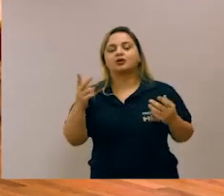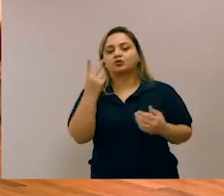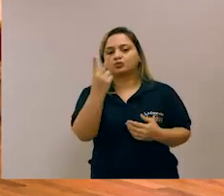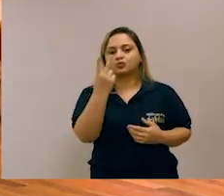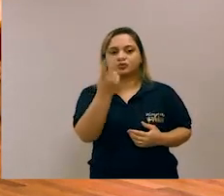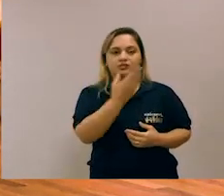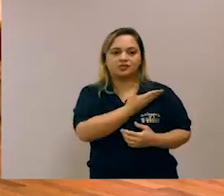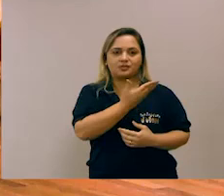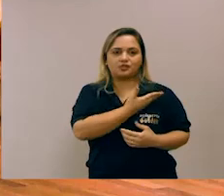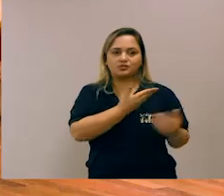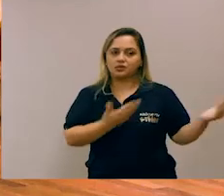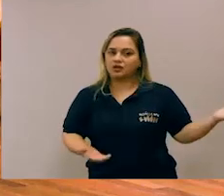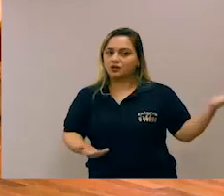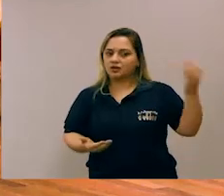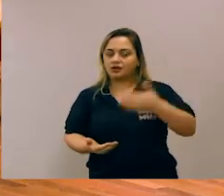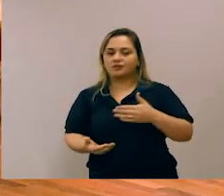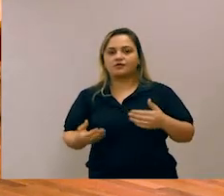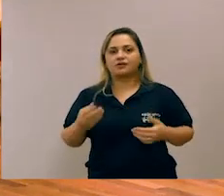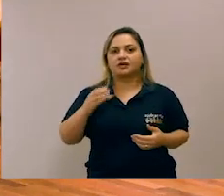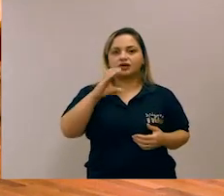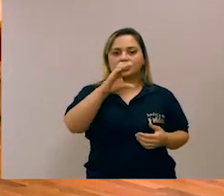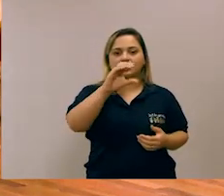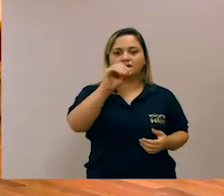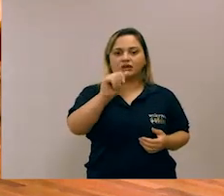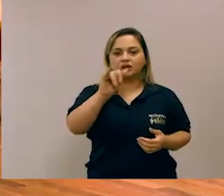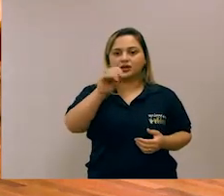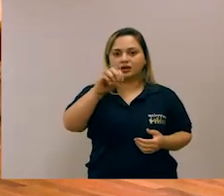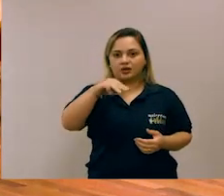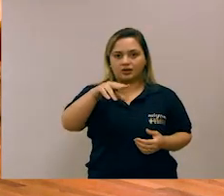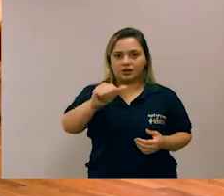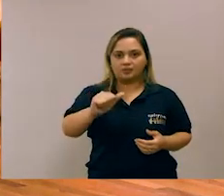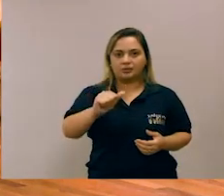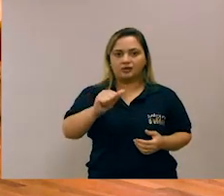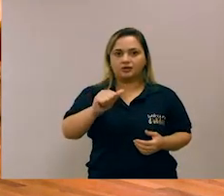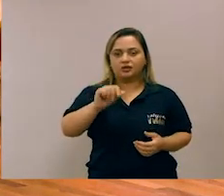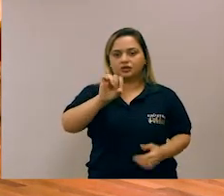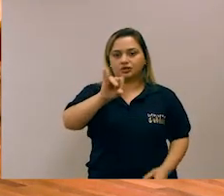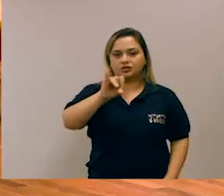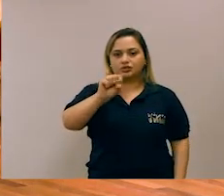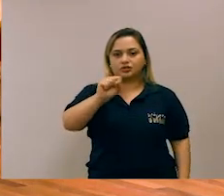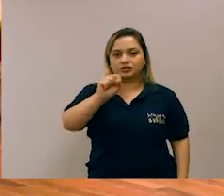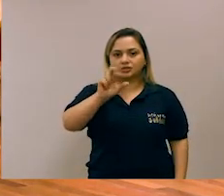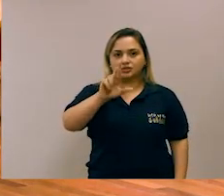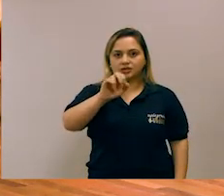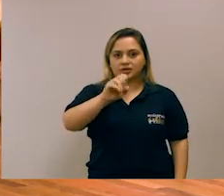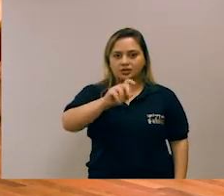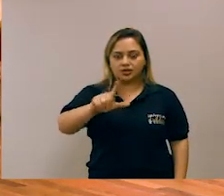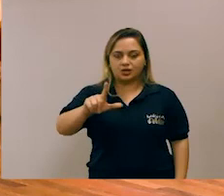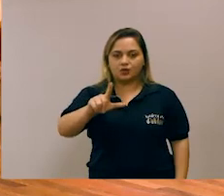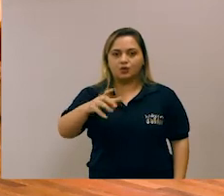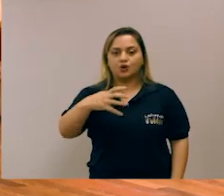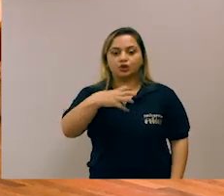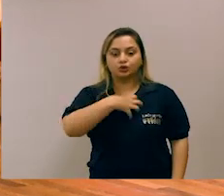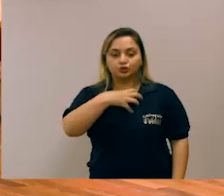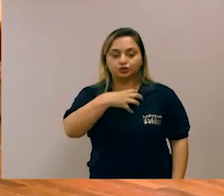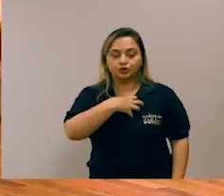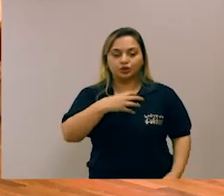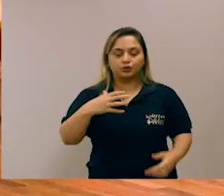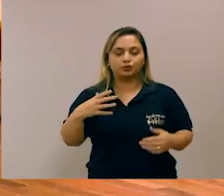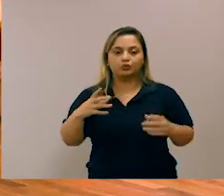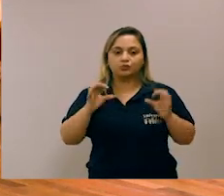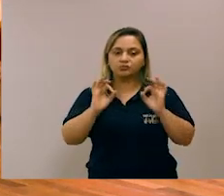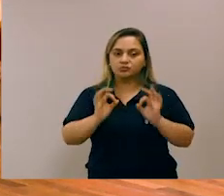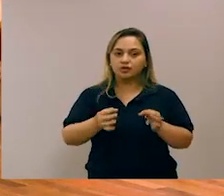have the pleasure of the presence of two colleagues who come from the Kaiman Lab in Israel regarding